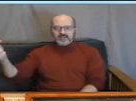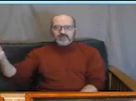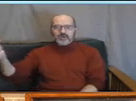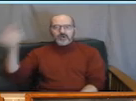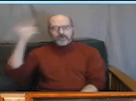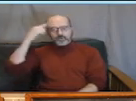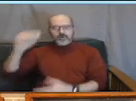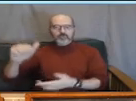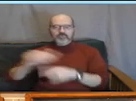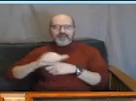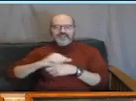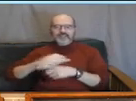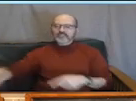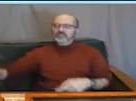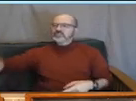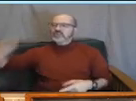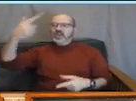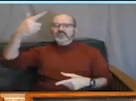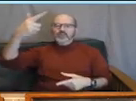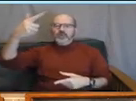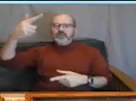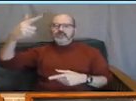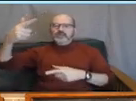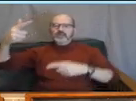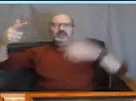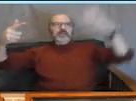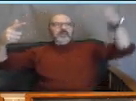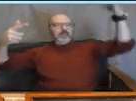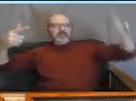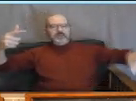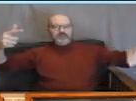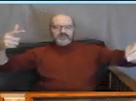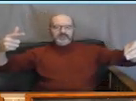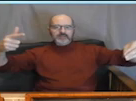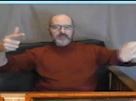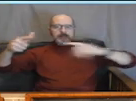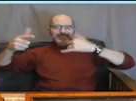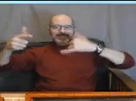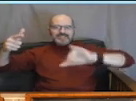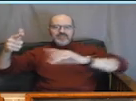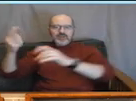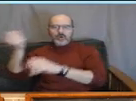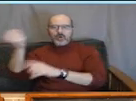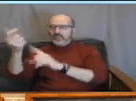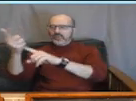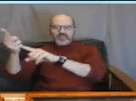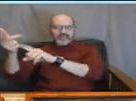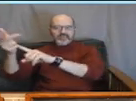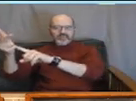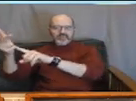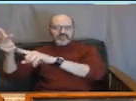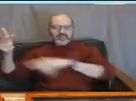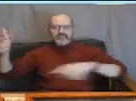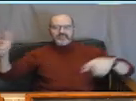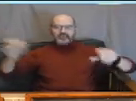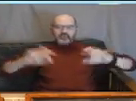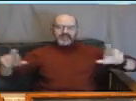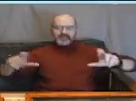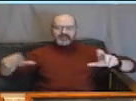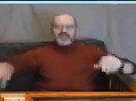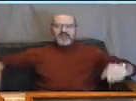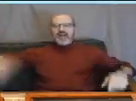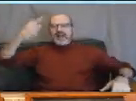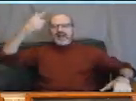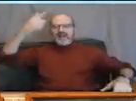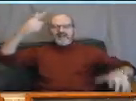the one across our body and catch it without letting go of the other one. Ready, Mr. Ade? Ready. Nice and